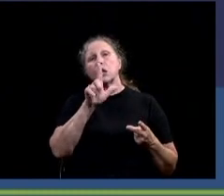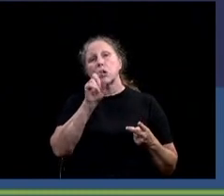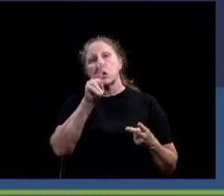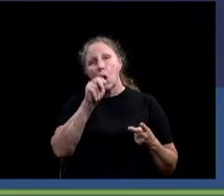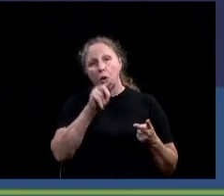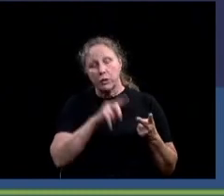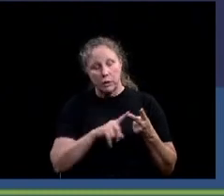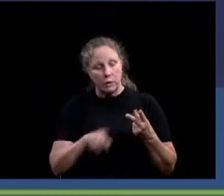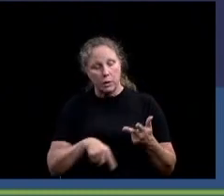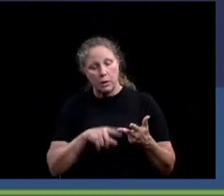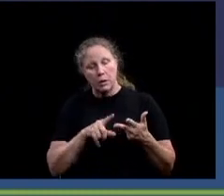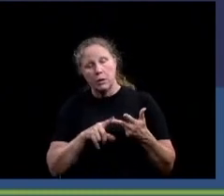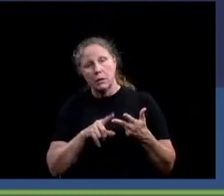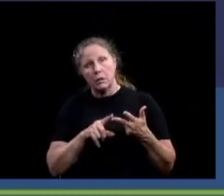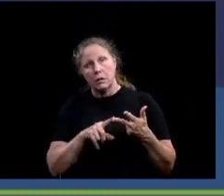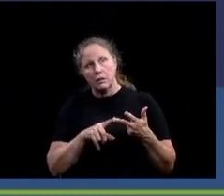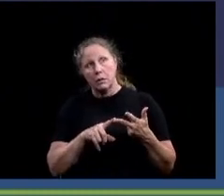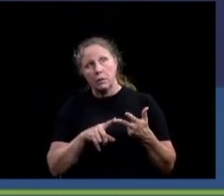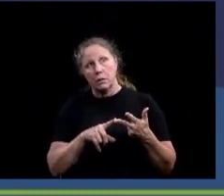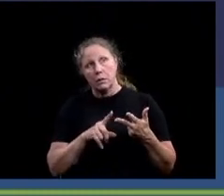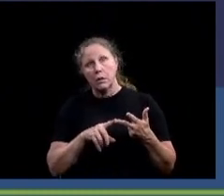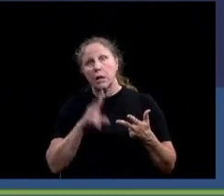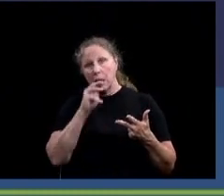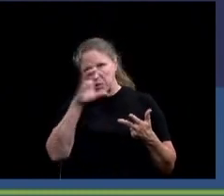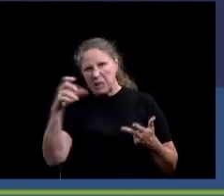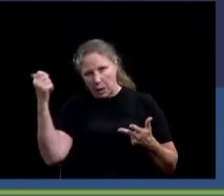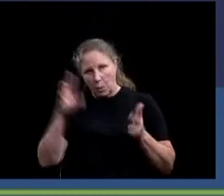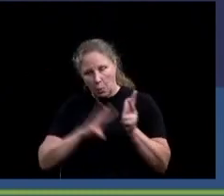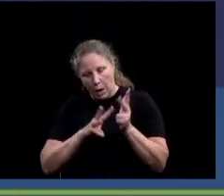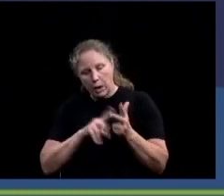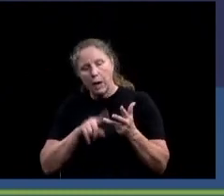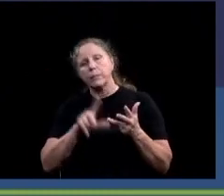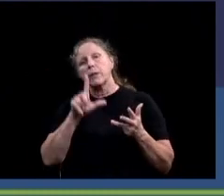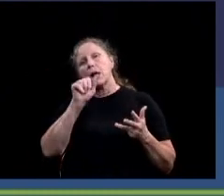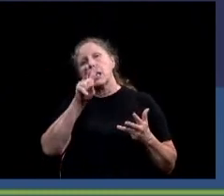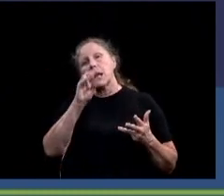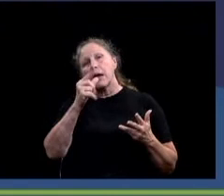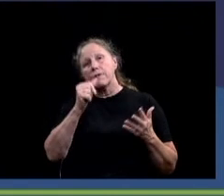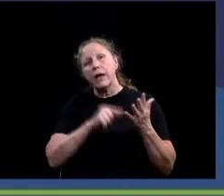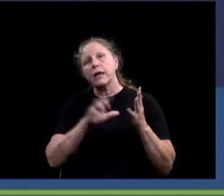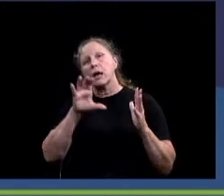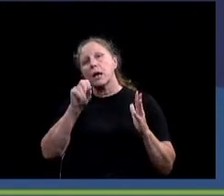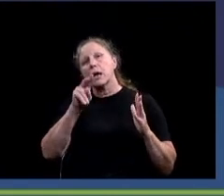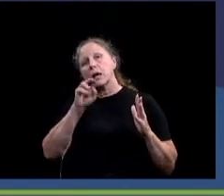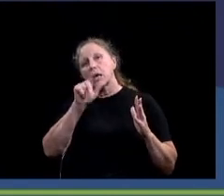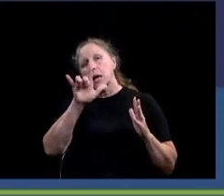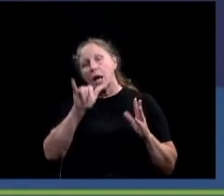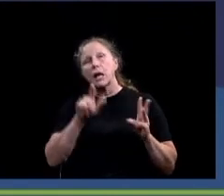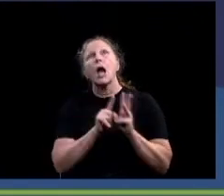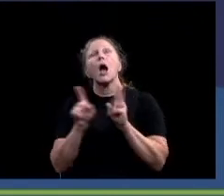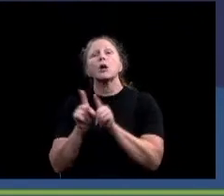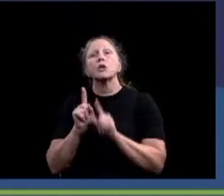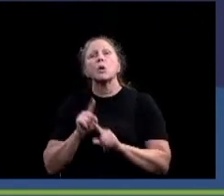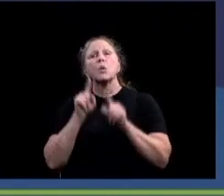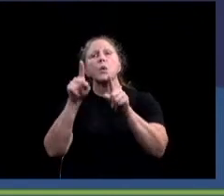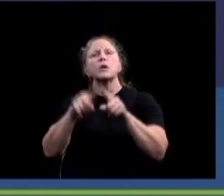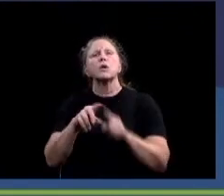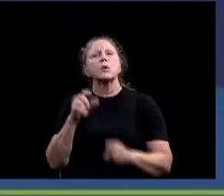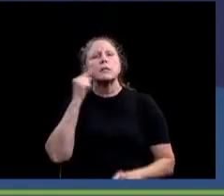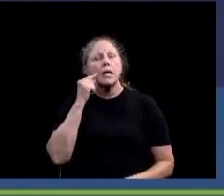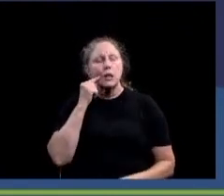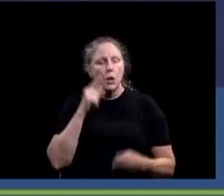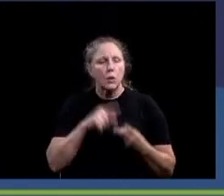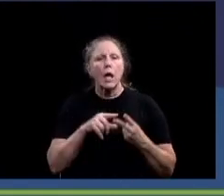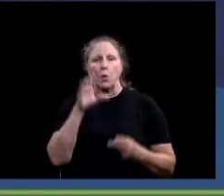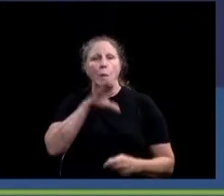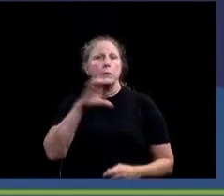MCC at Waco, La Vega High, Connolly High School, and we also made site visits to San Antonio and Corpus Christi. In addition, we went